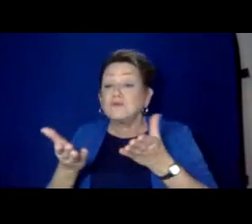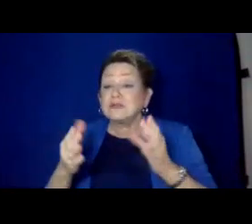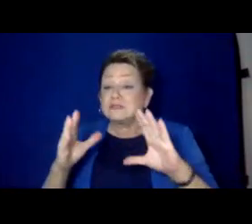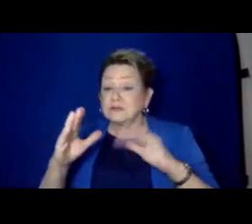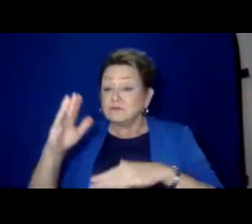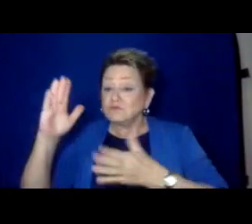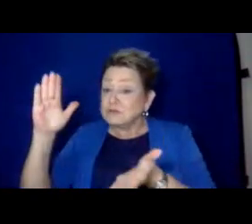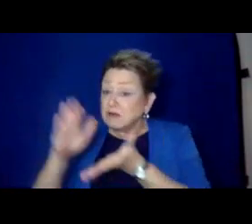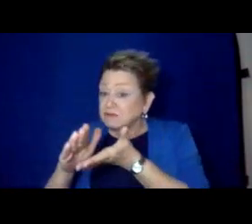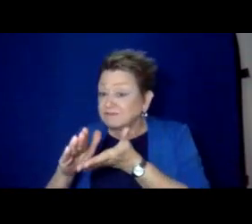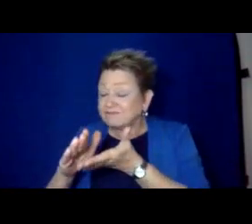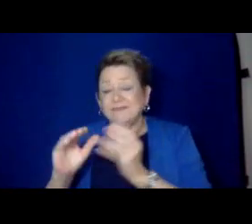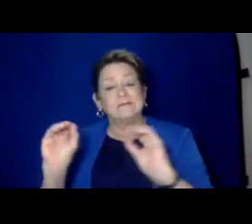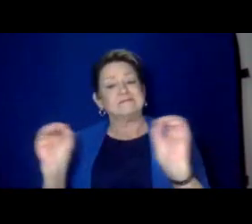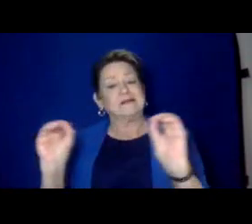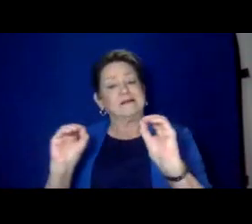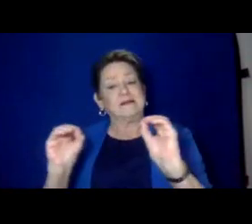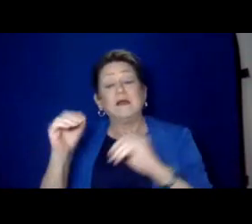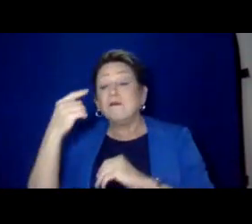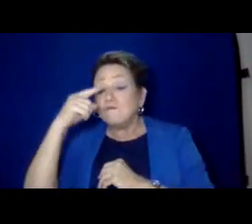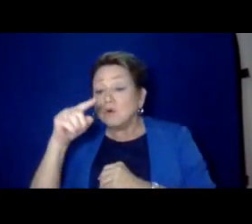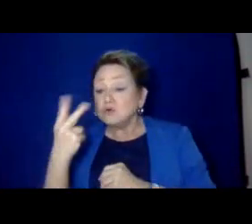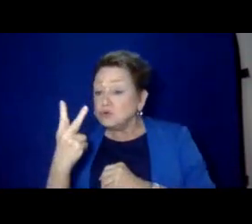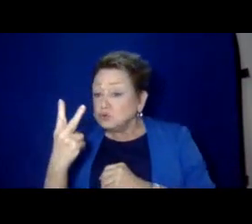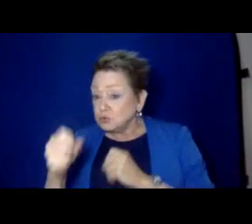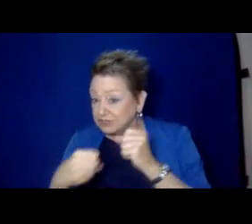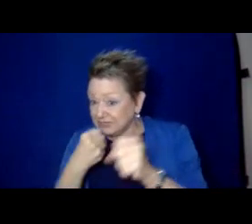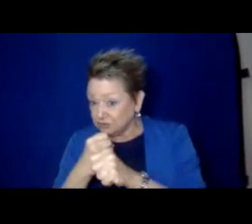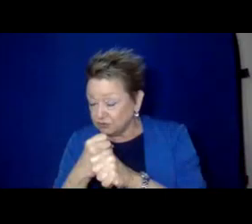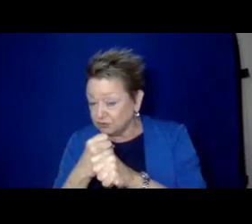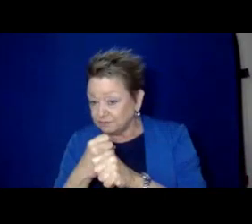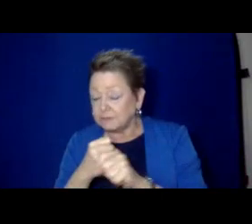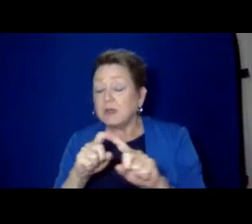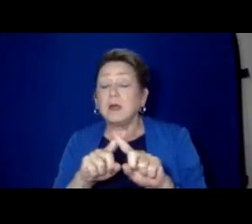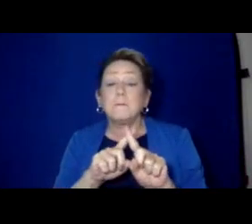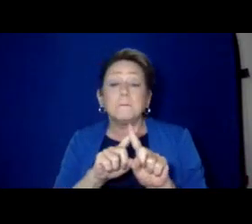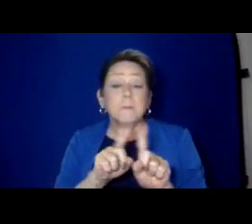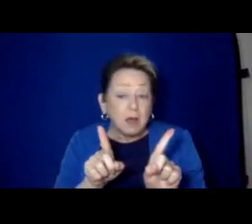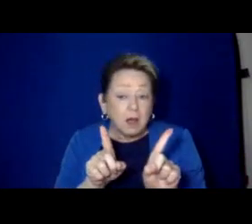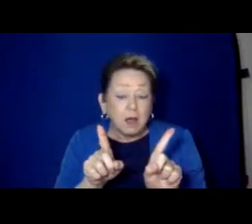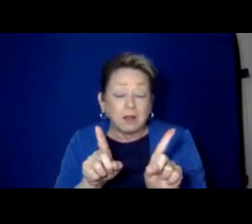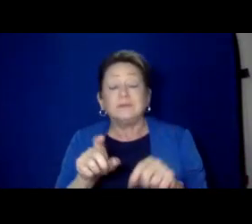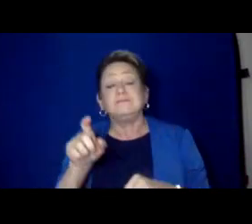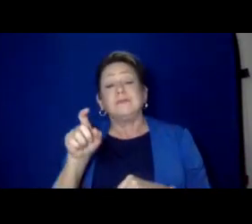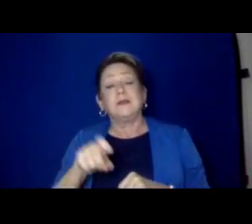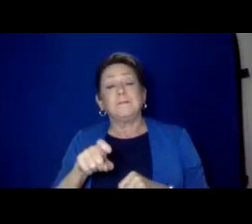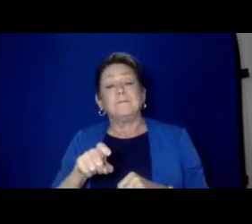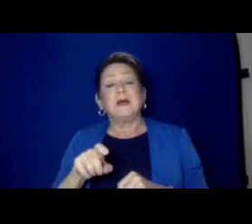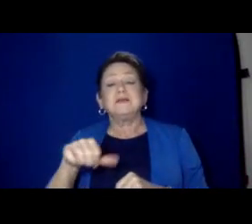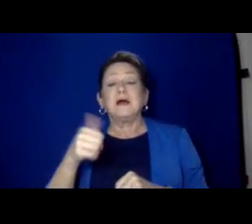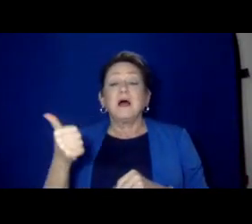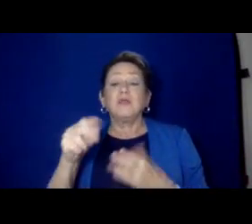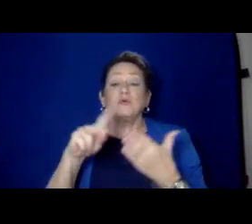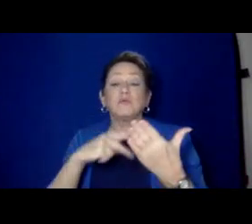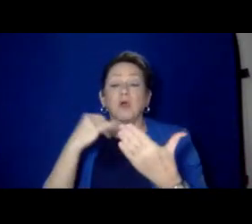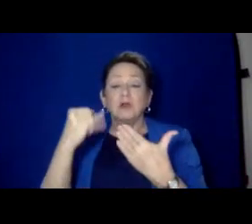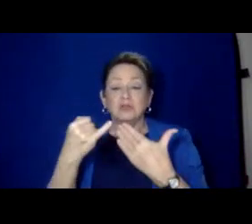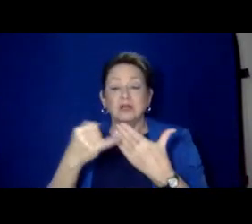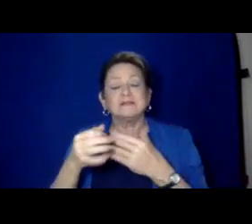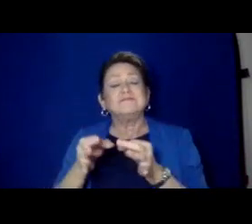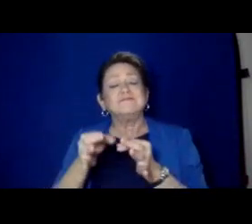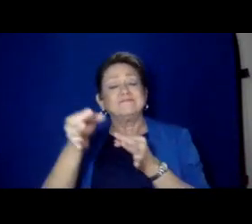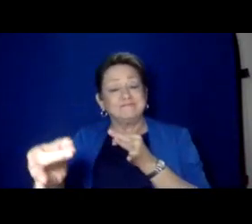some postponements of some capital projects. However, no safety critical projects will be impacted in this